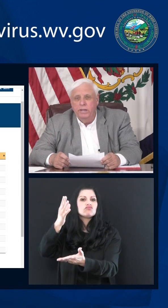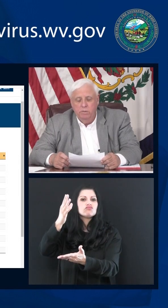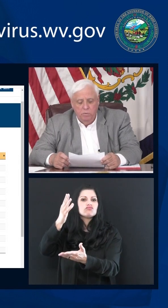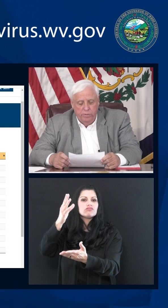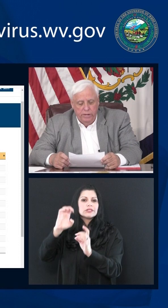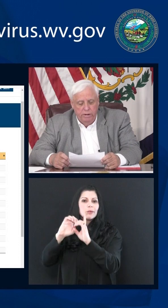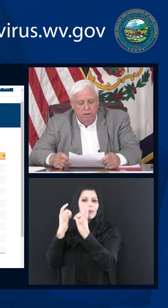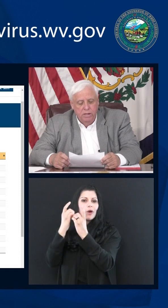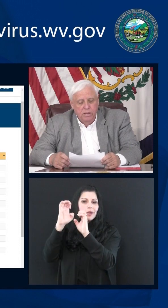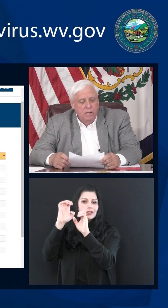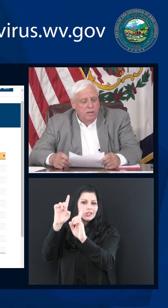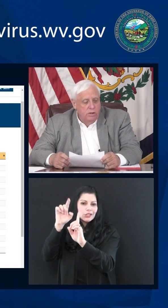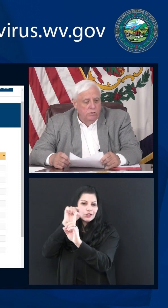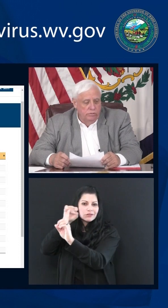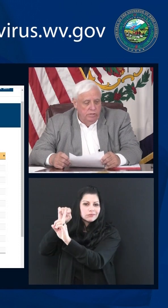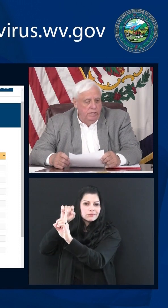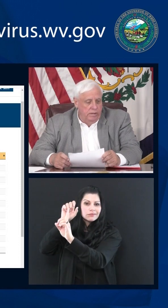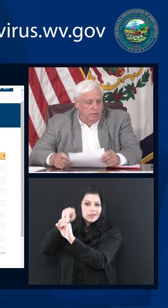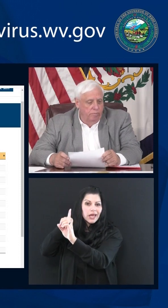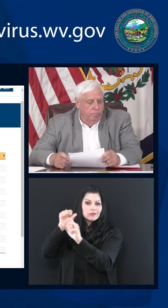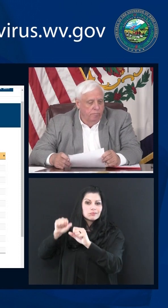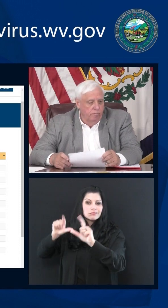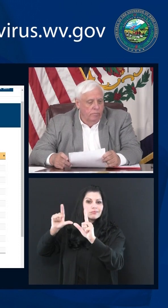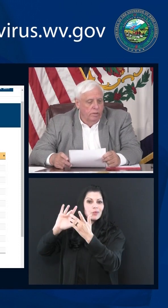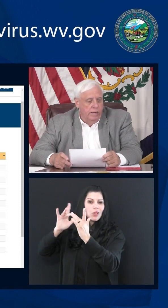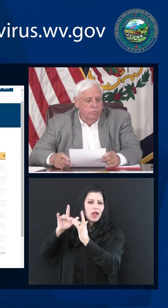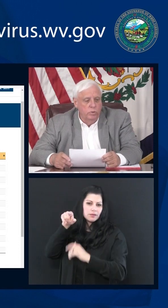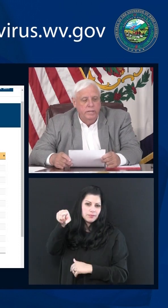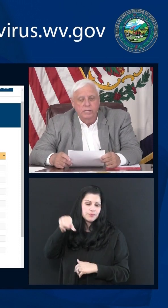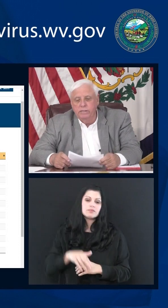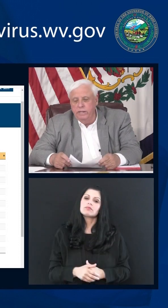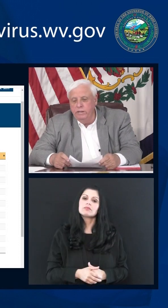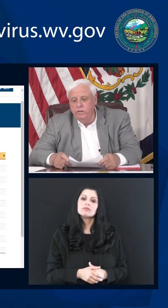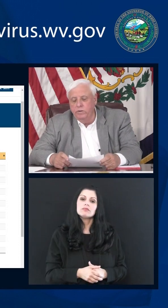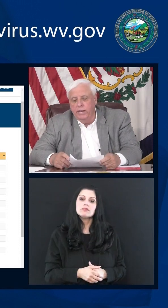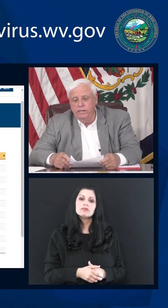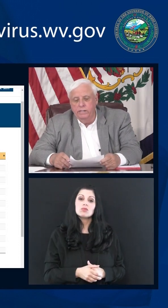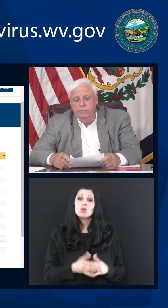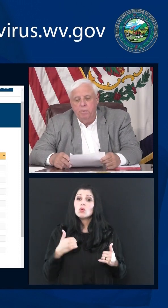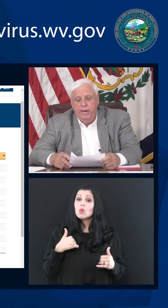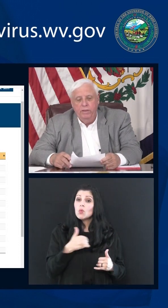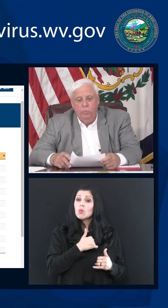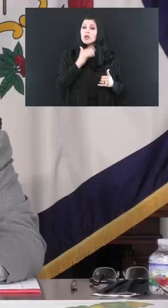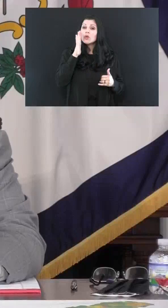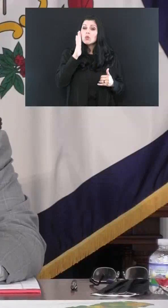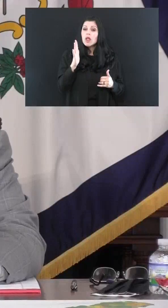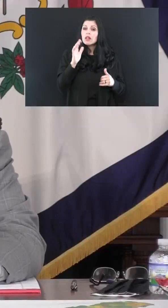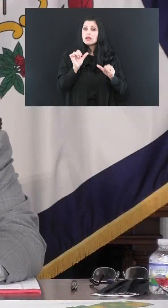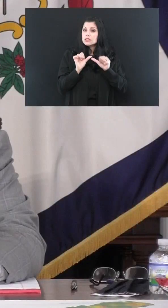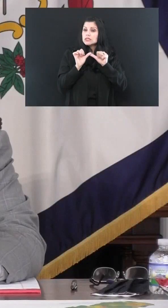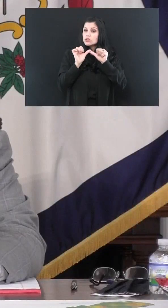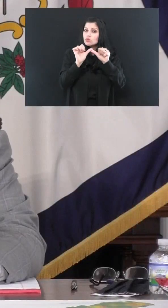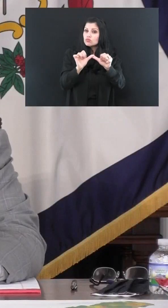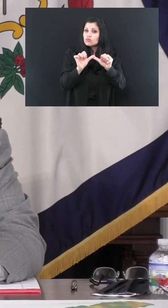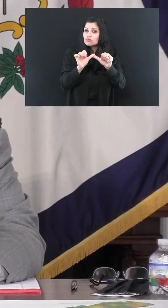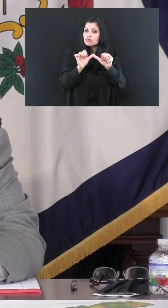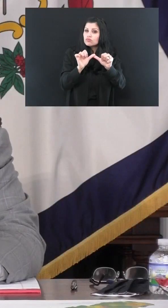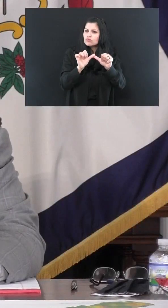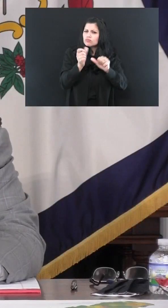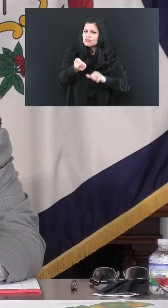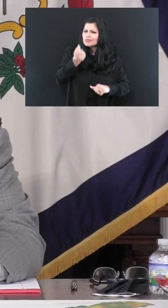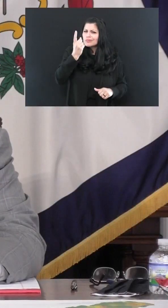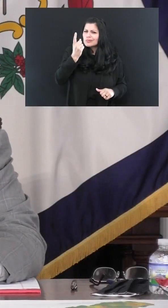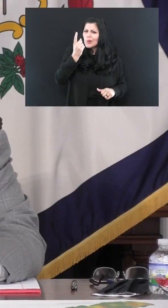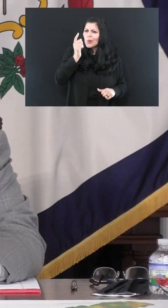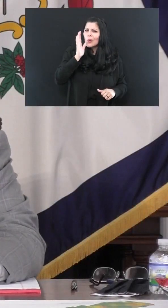is available there. You'll see, as we continue down this path, we will continue to have an